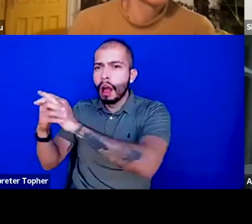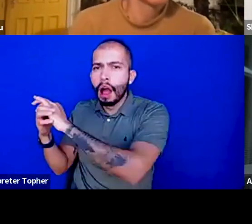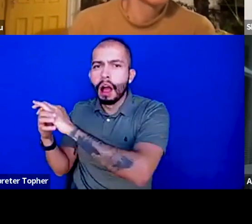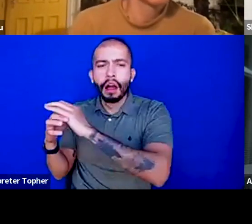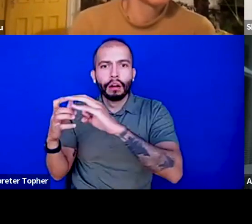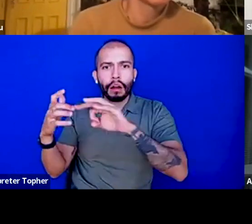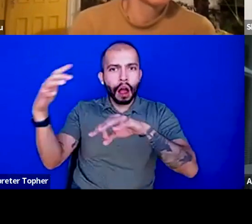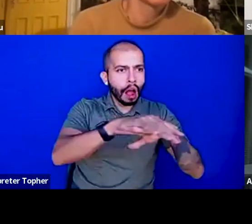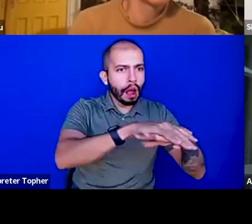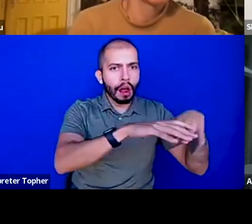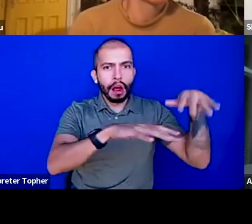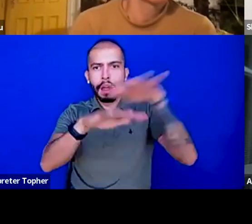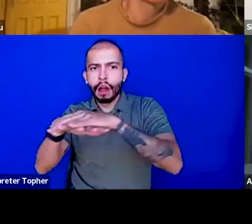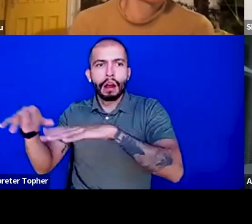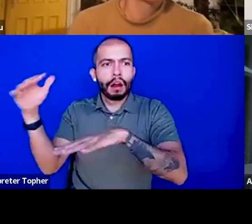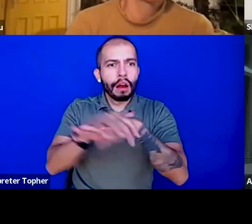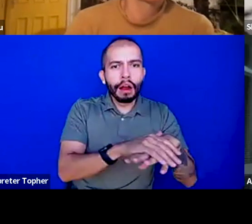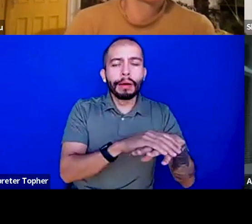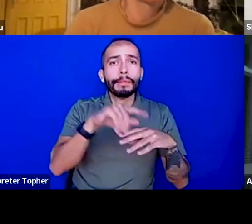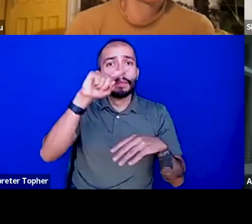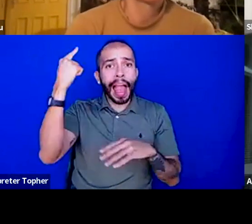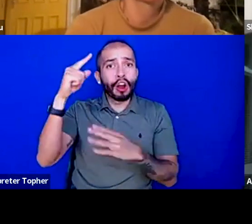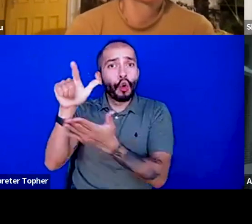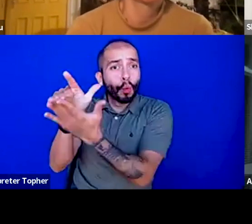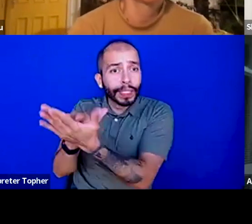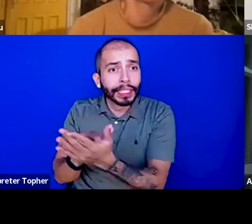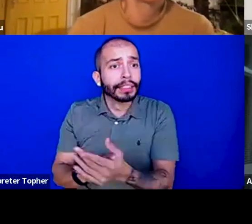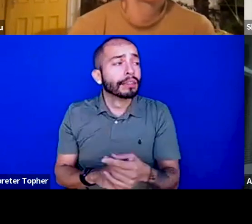Indian removal and Indian appropriation acts,